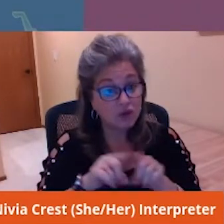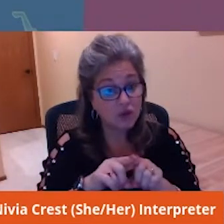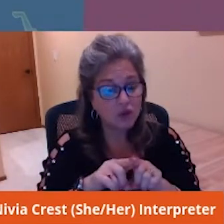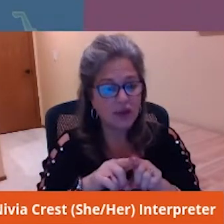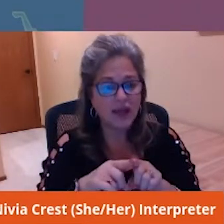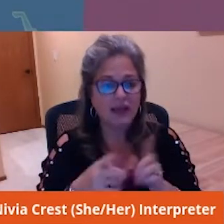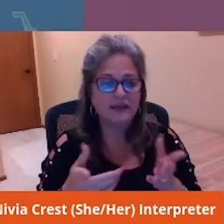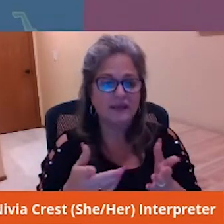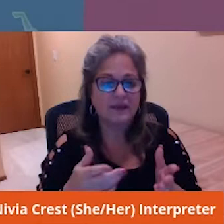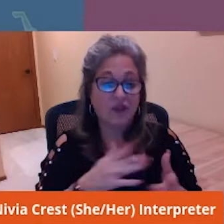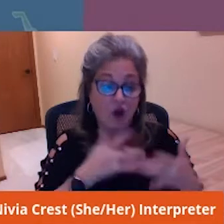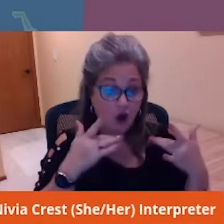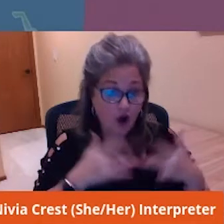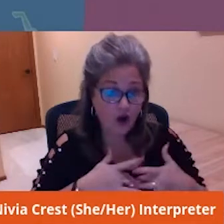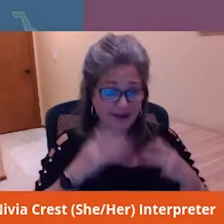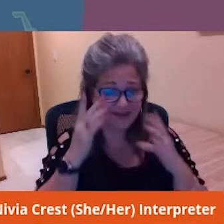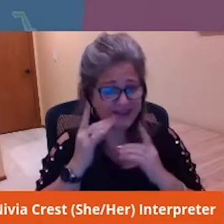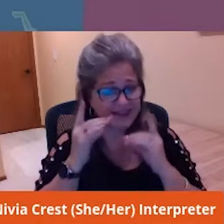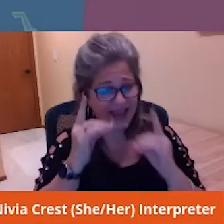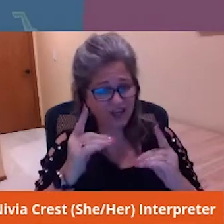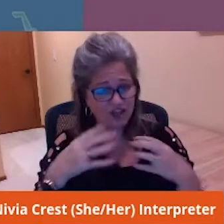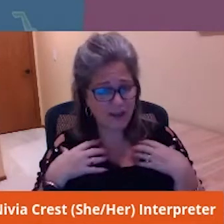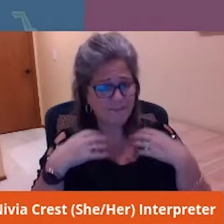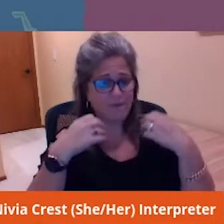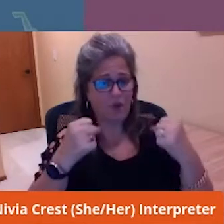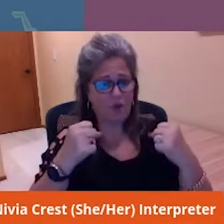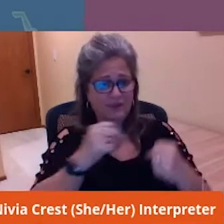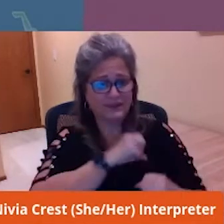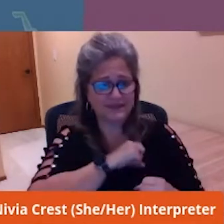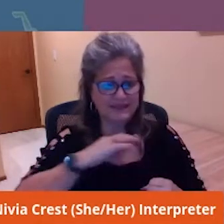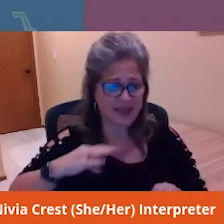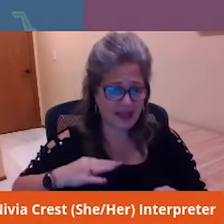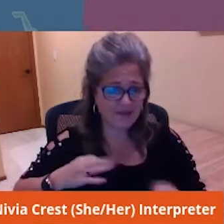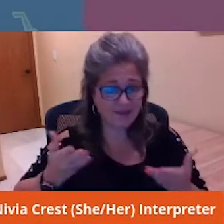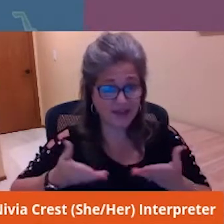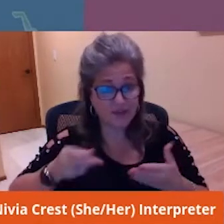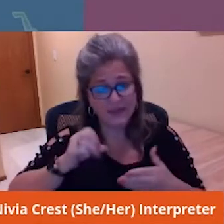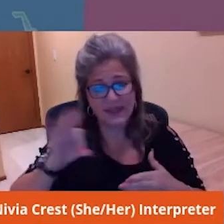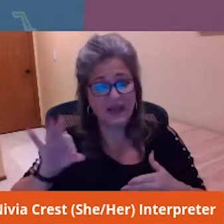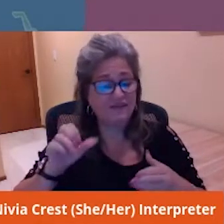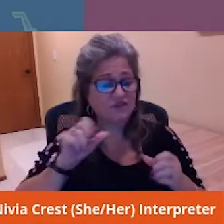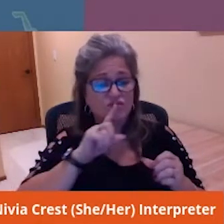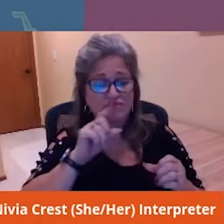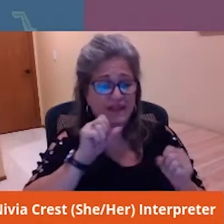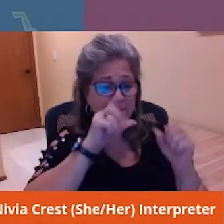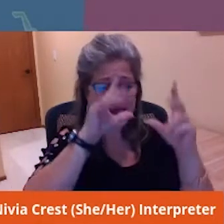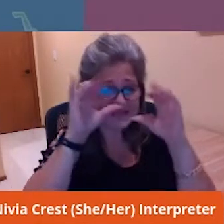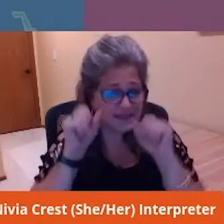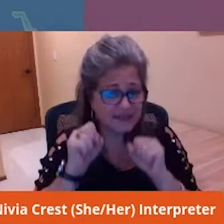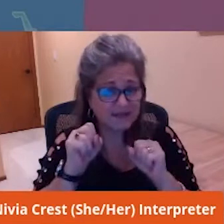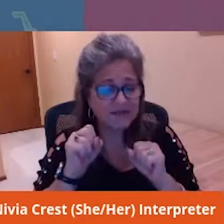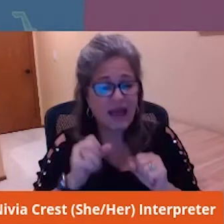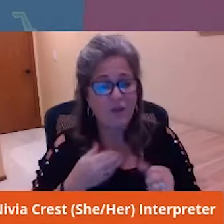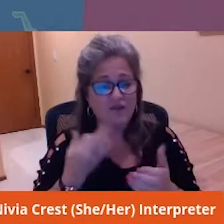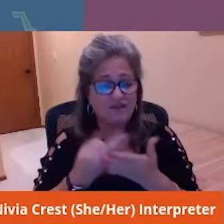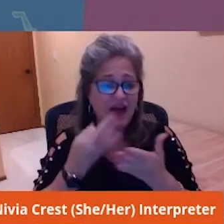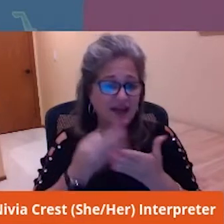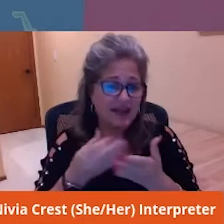the heart and dedication and boldness of PCAF staff is truly incredible. That was said by our finance director,